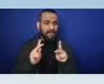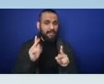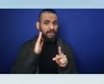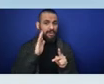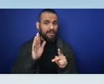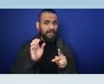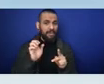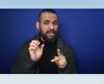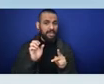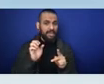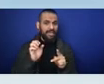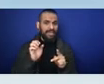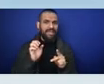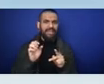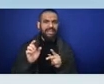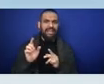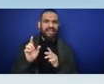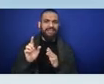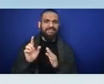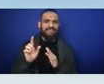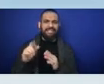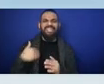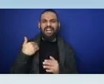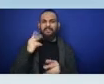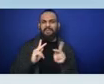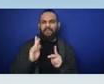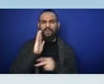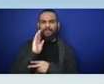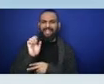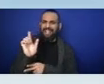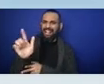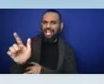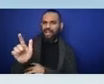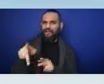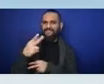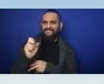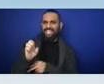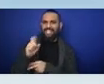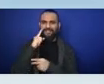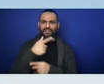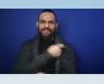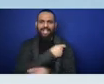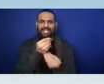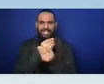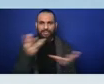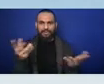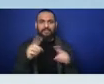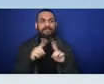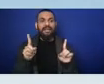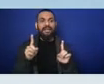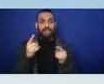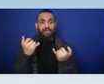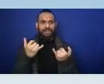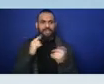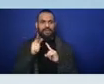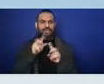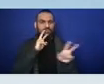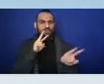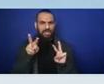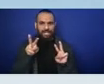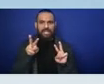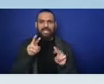certain populations will fall in. At this point, they provided some general guidance from the CDC side, and teens